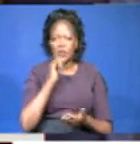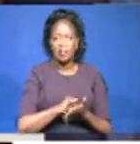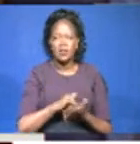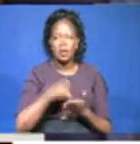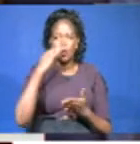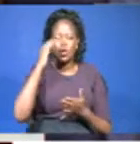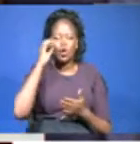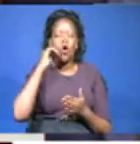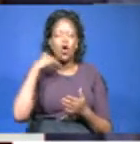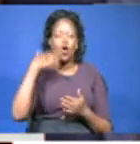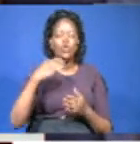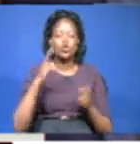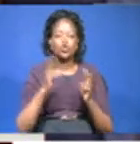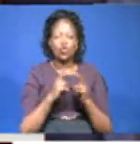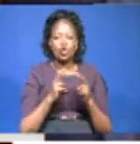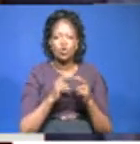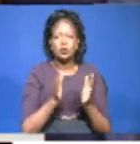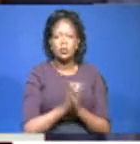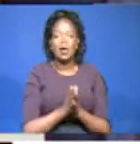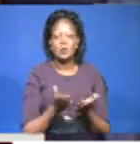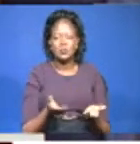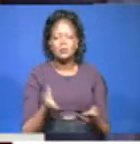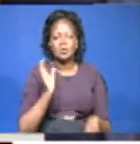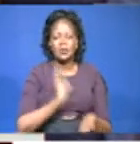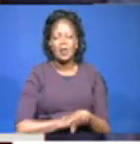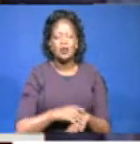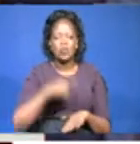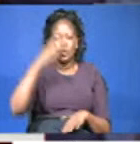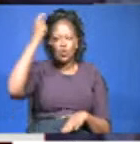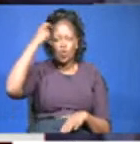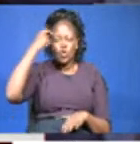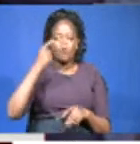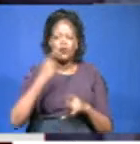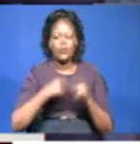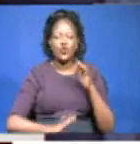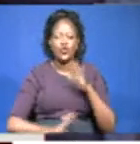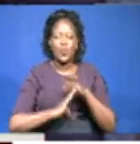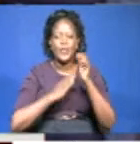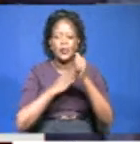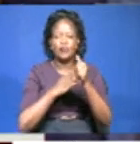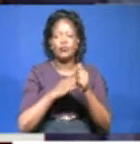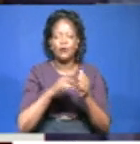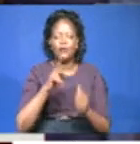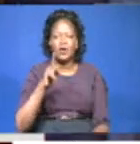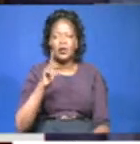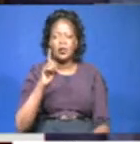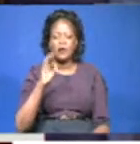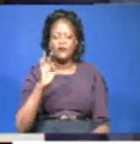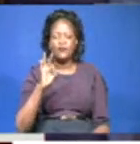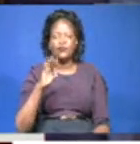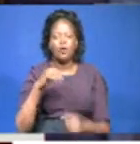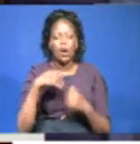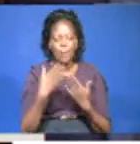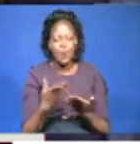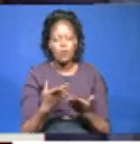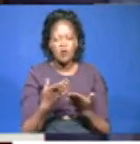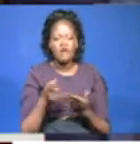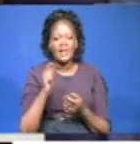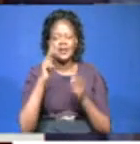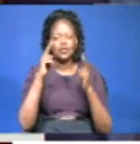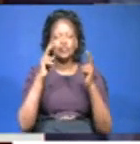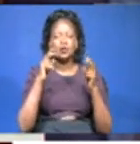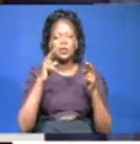consult and get the wise counsel from the top leadership of KDF on handling key issues related to